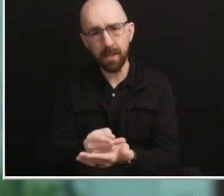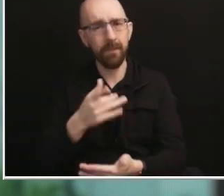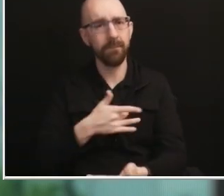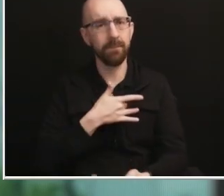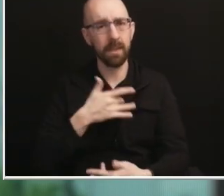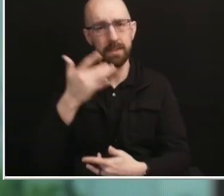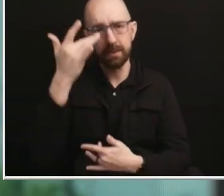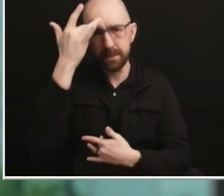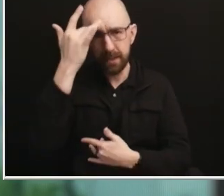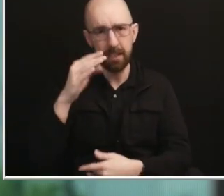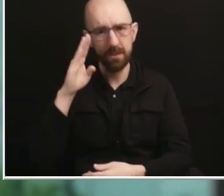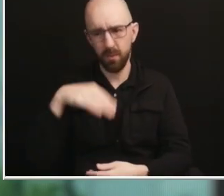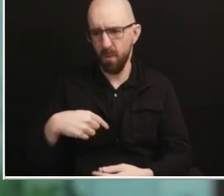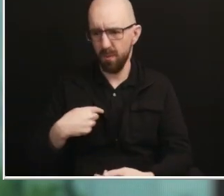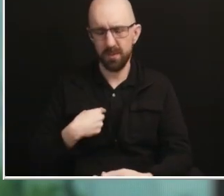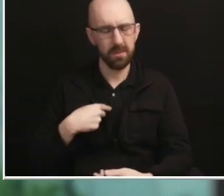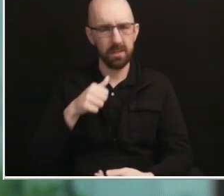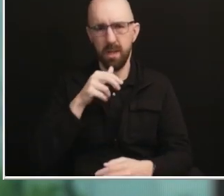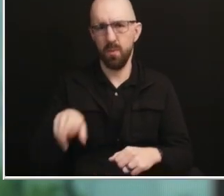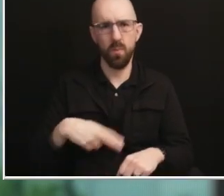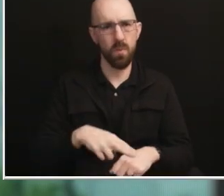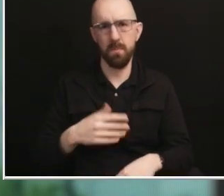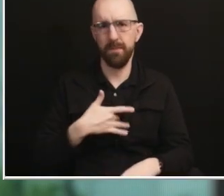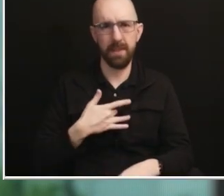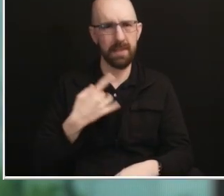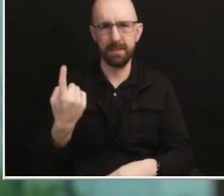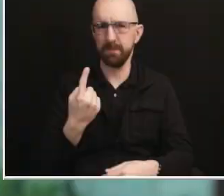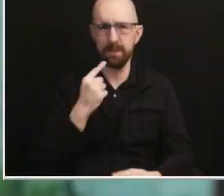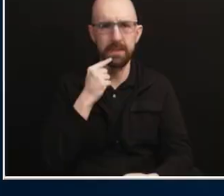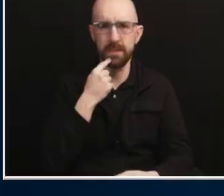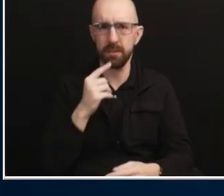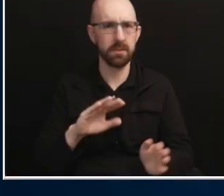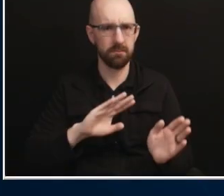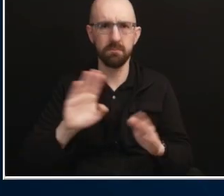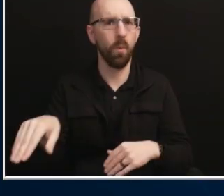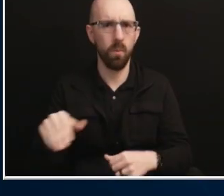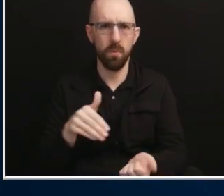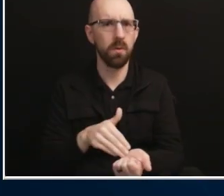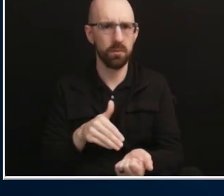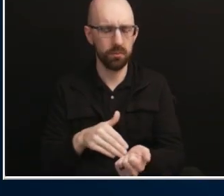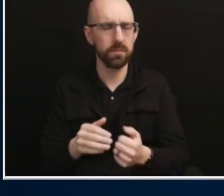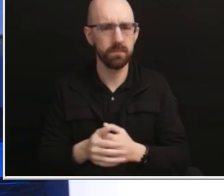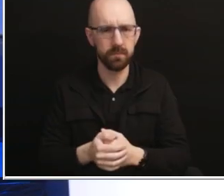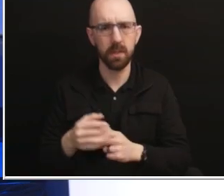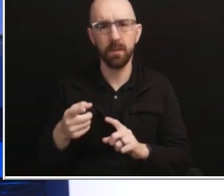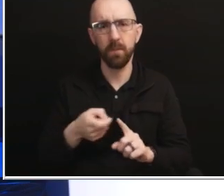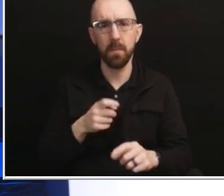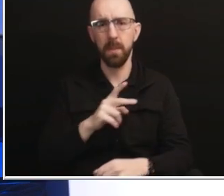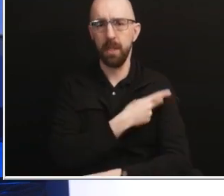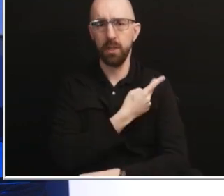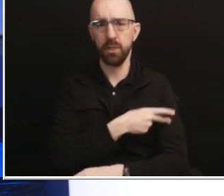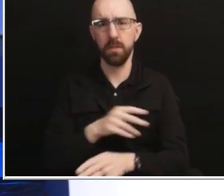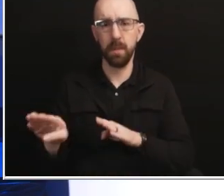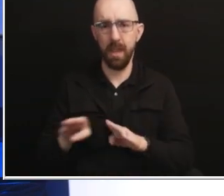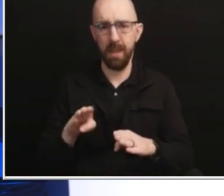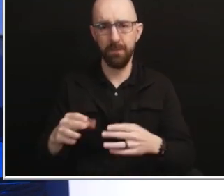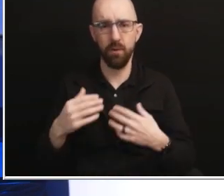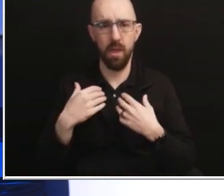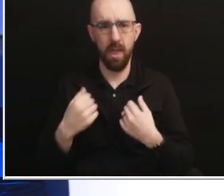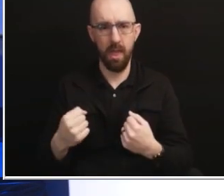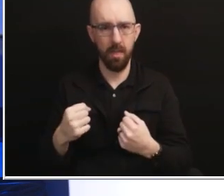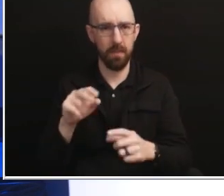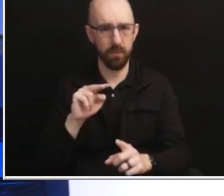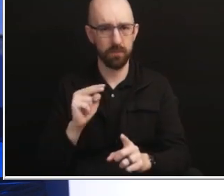it's not normal and something serious. Dr. Nawalnik, from an inpatient behavioral health perspective, are holidays